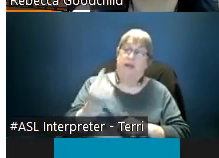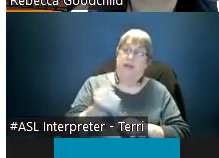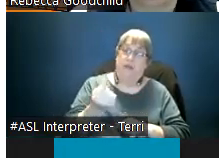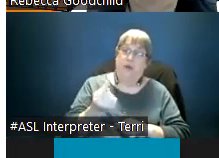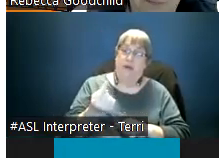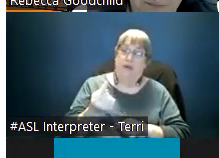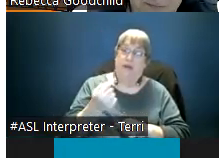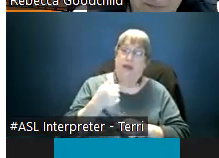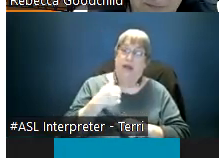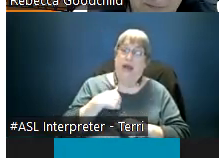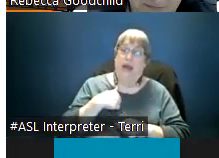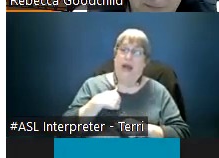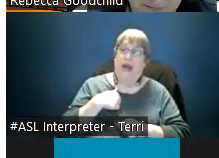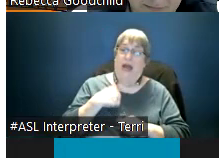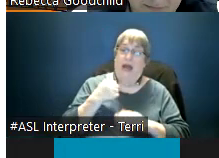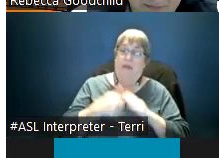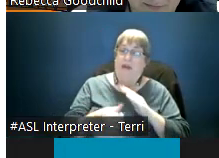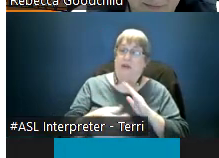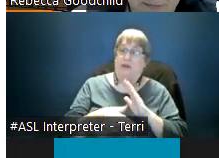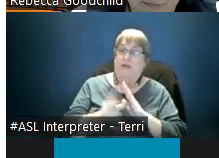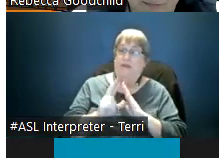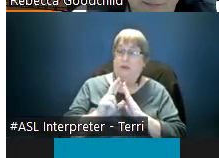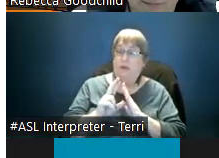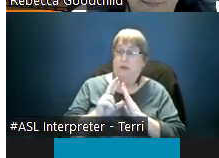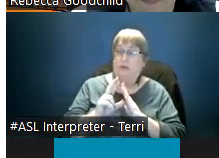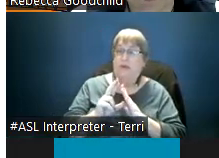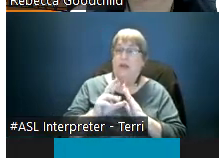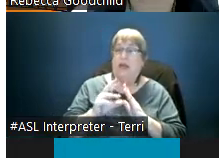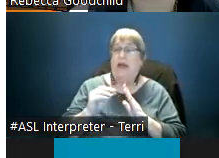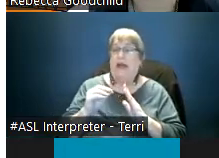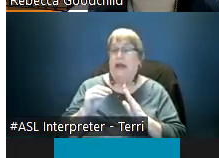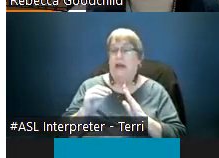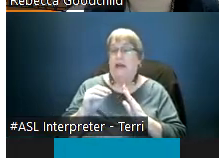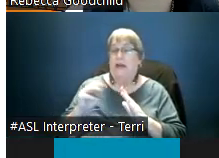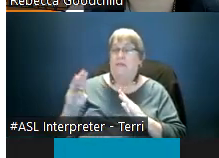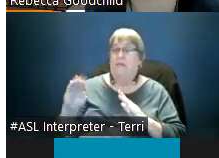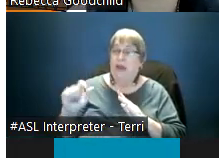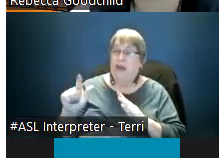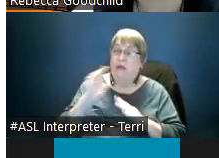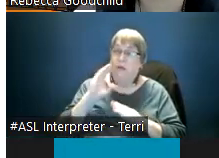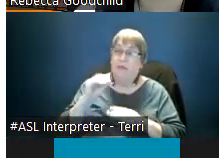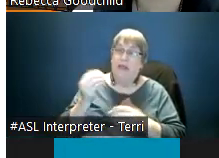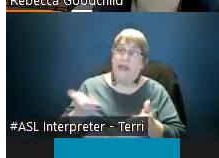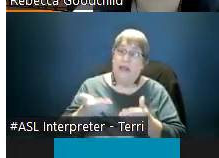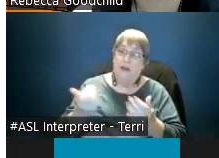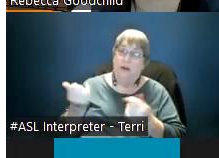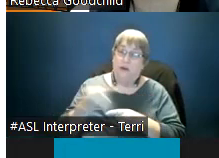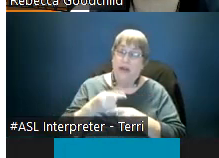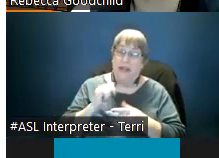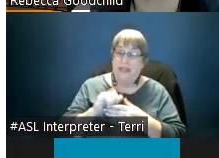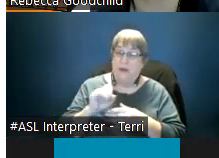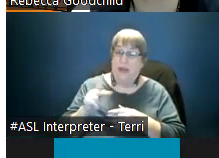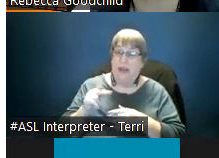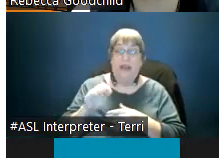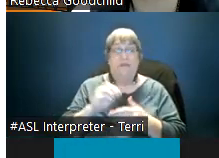know, I'm under a review, and you know, Michael's will be in our session today. Is that okay? If the student